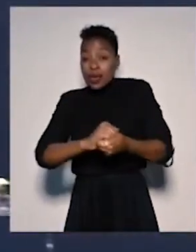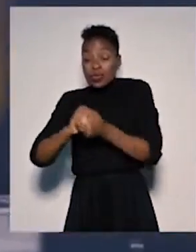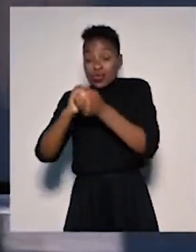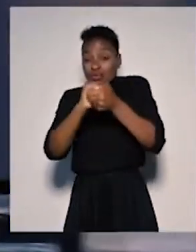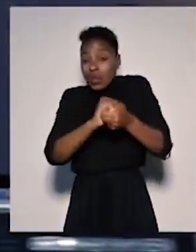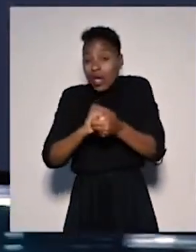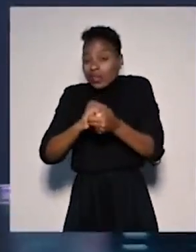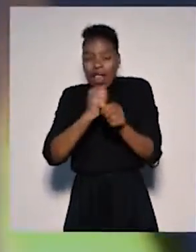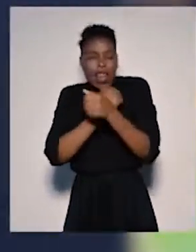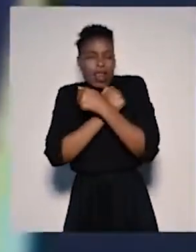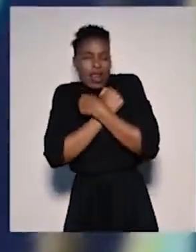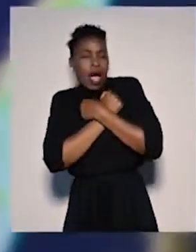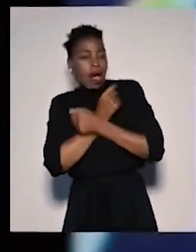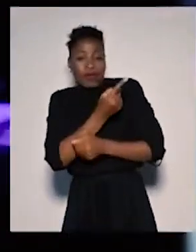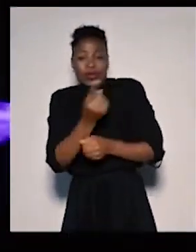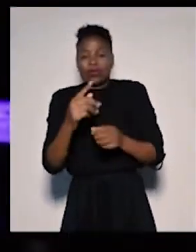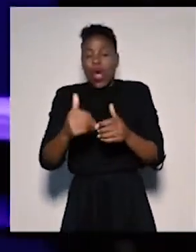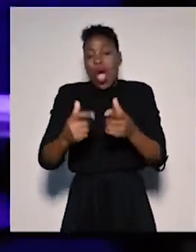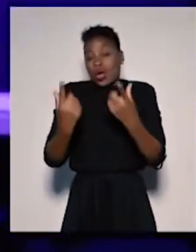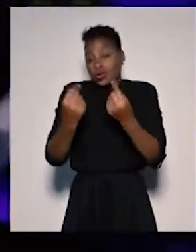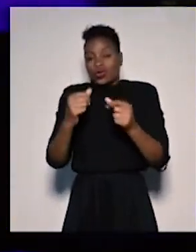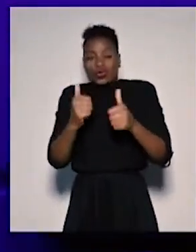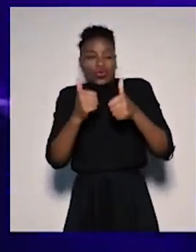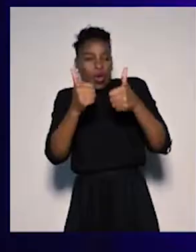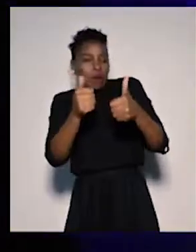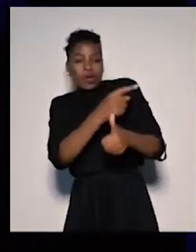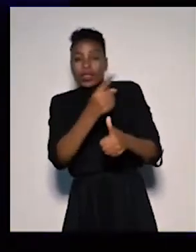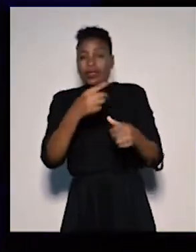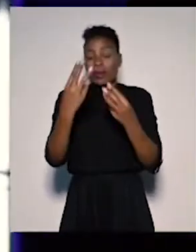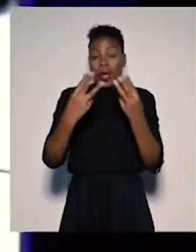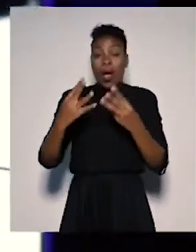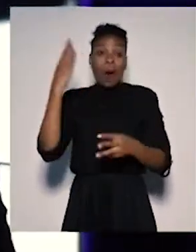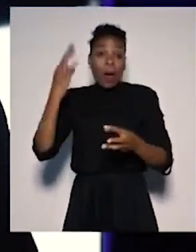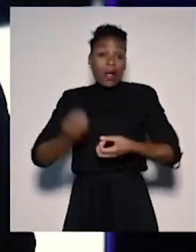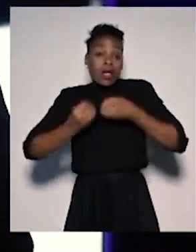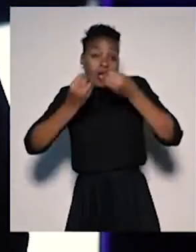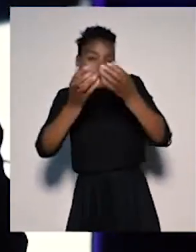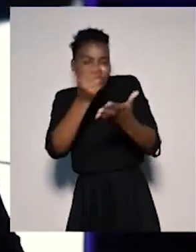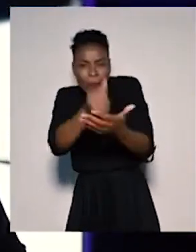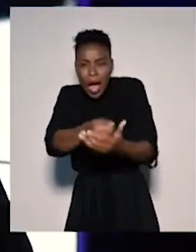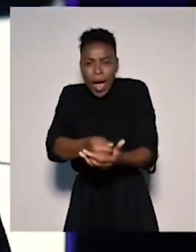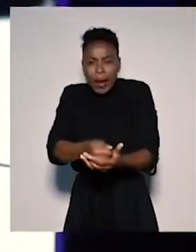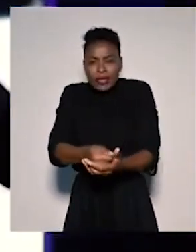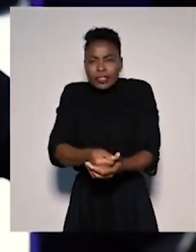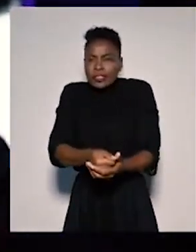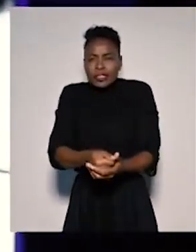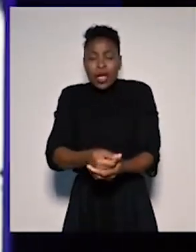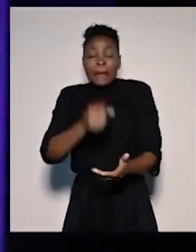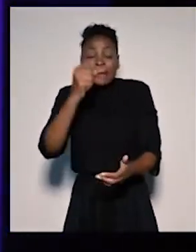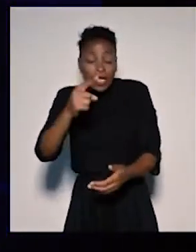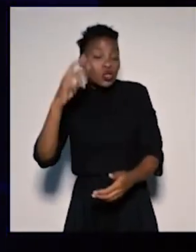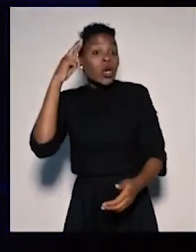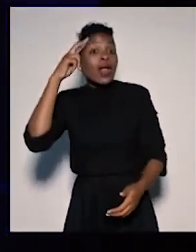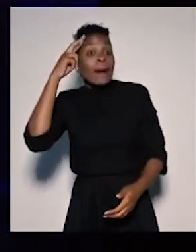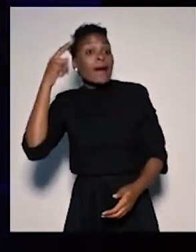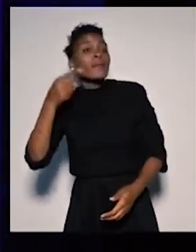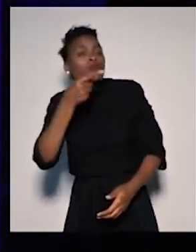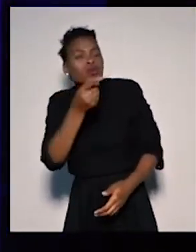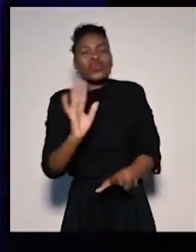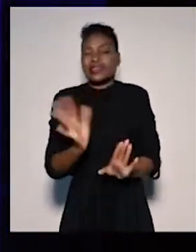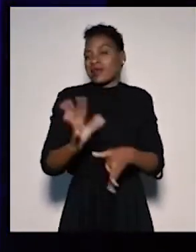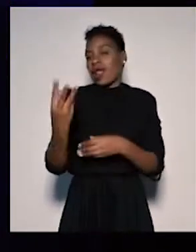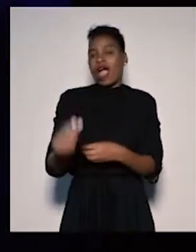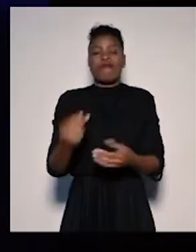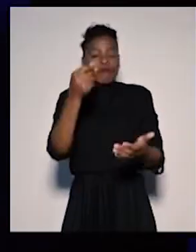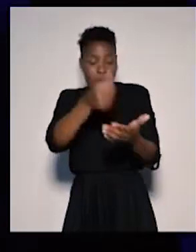them. You will still want to do good for them. When God gives you money, you don't squander it. You remember those who didn't have, because you